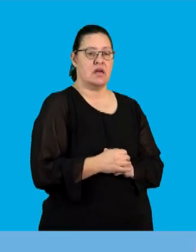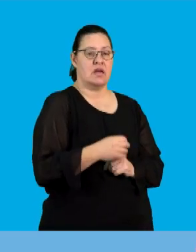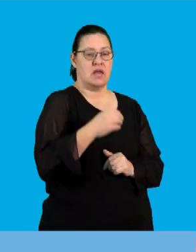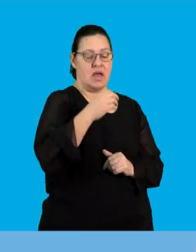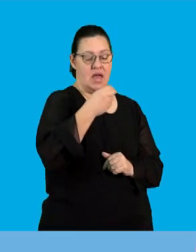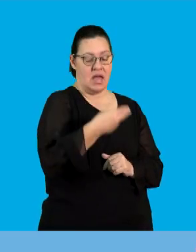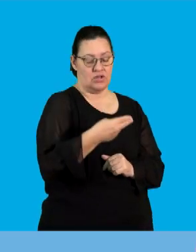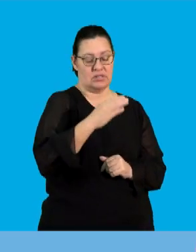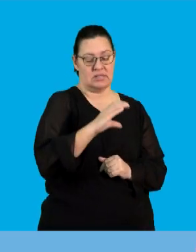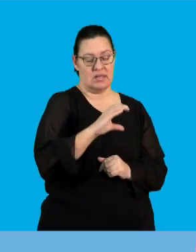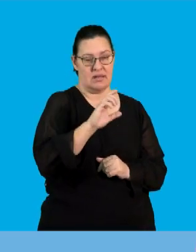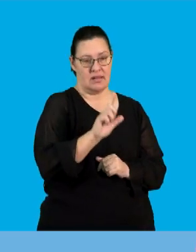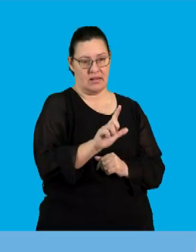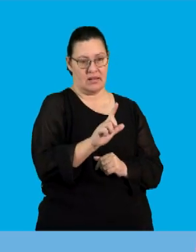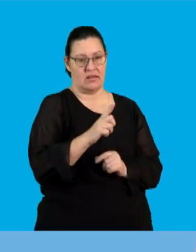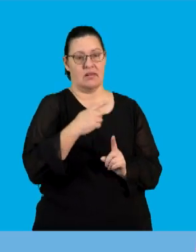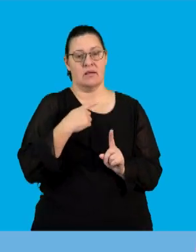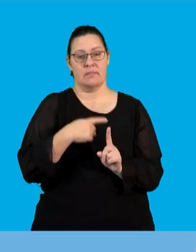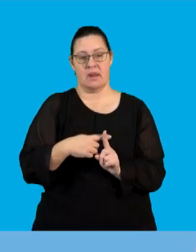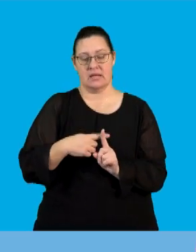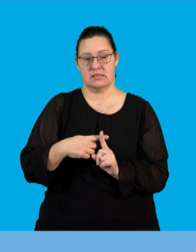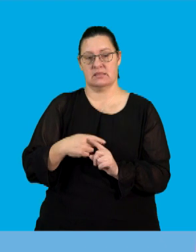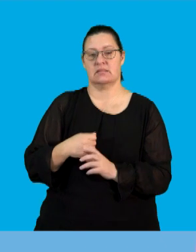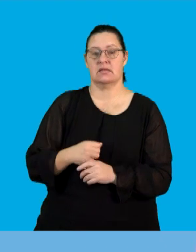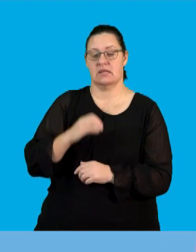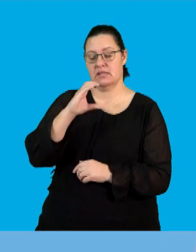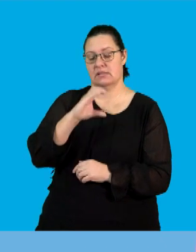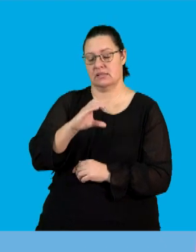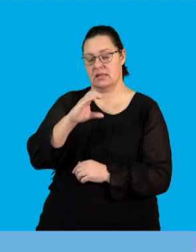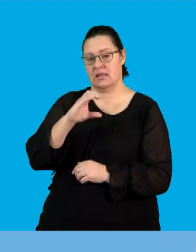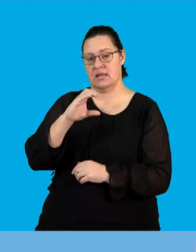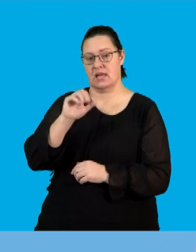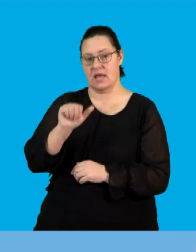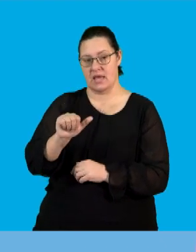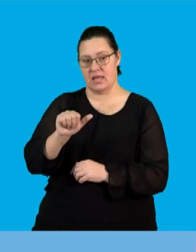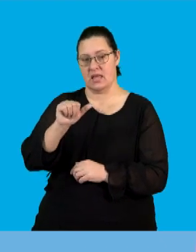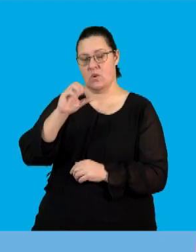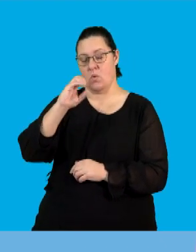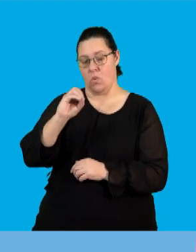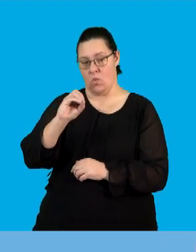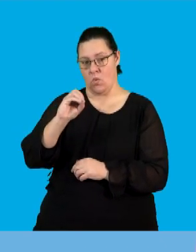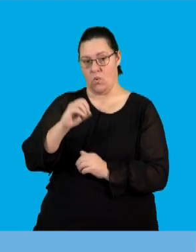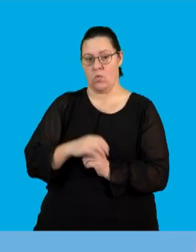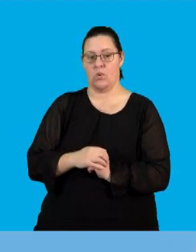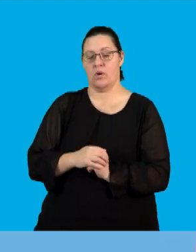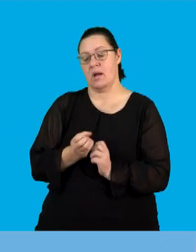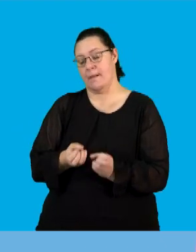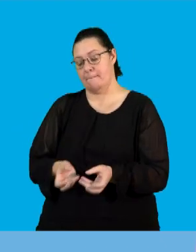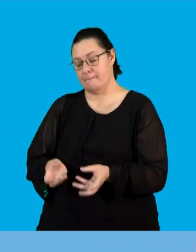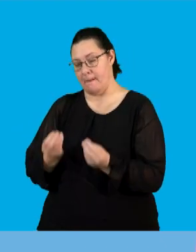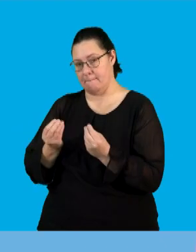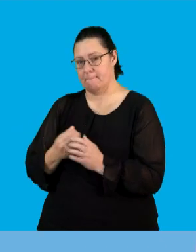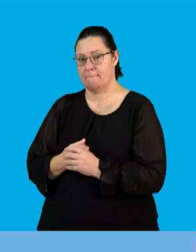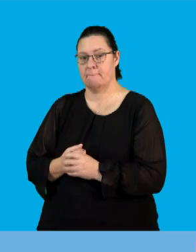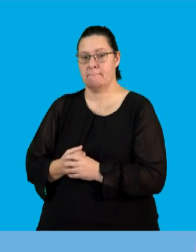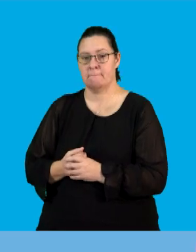chemical formula of HCl plus calcium oxide, it is CaO. This is going to